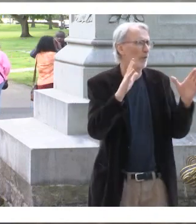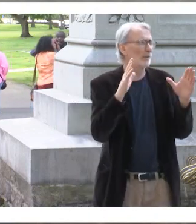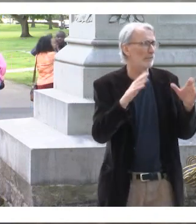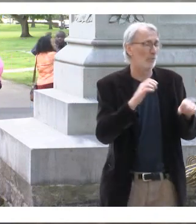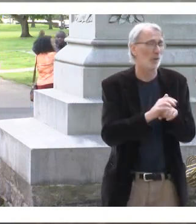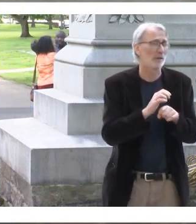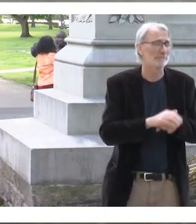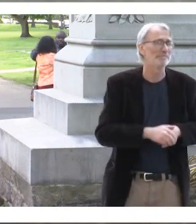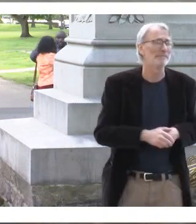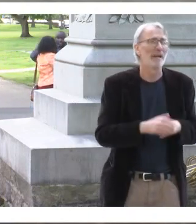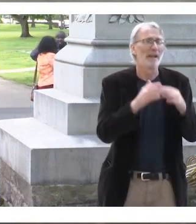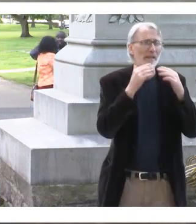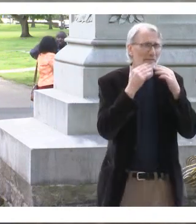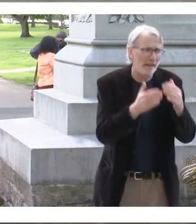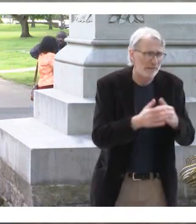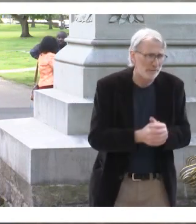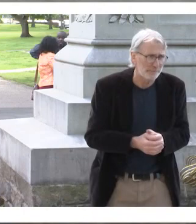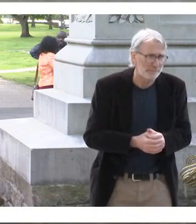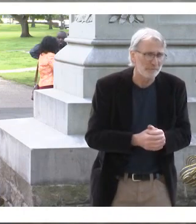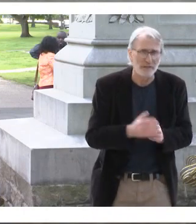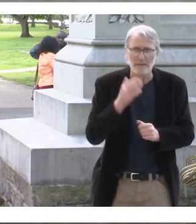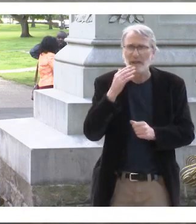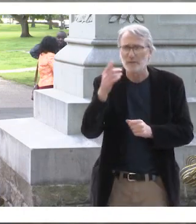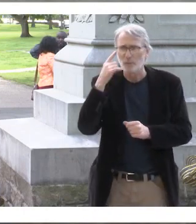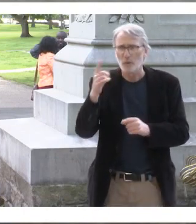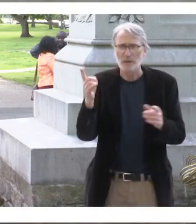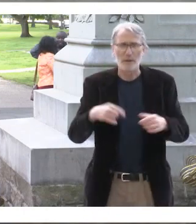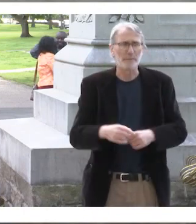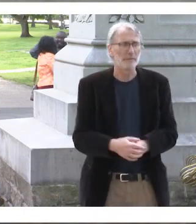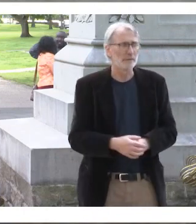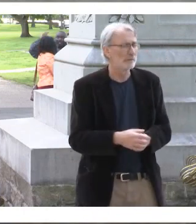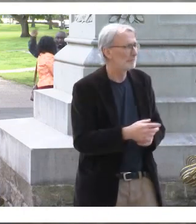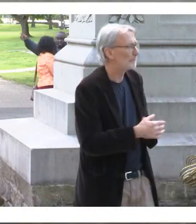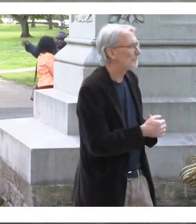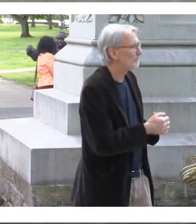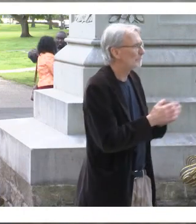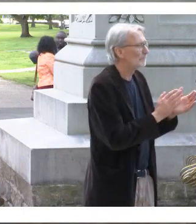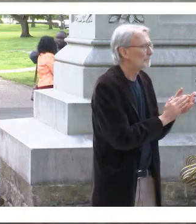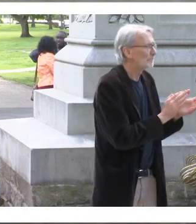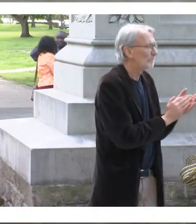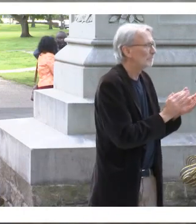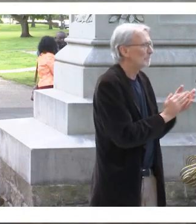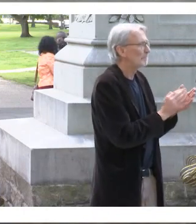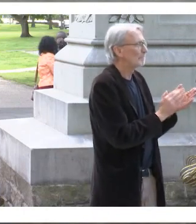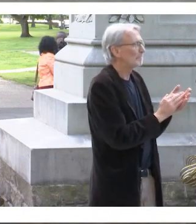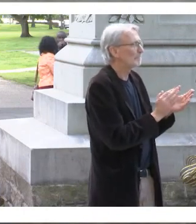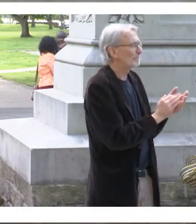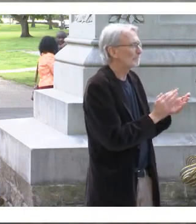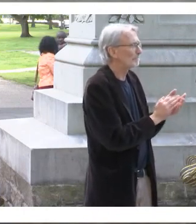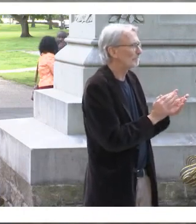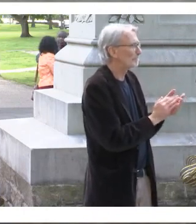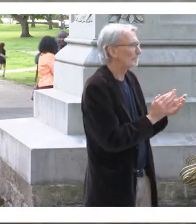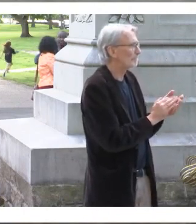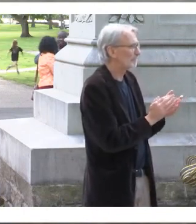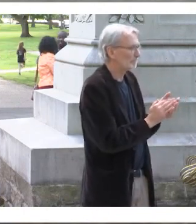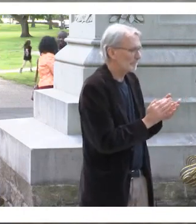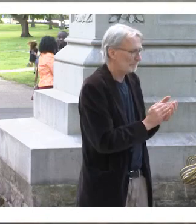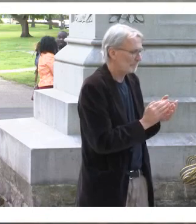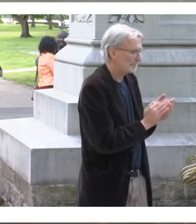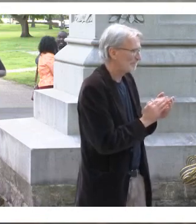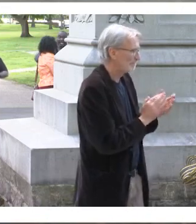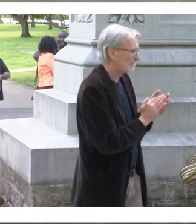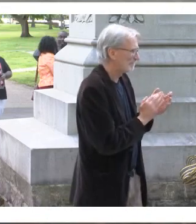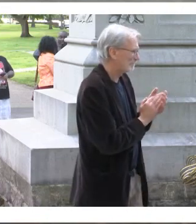continue in our parks. Thank you, everyone, and thank you for coming to Northside's Central Park. Have a great night.